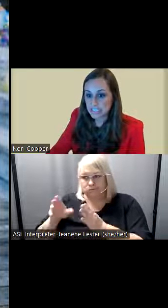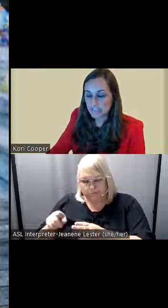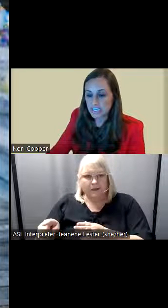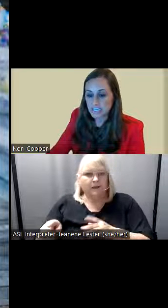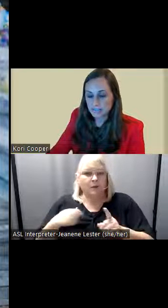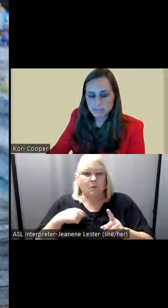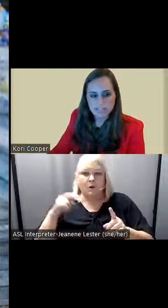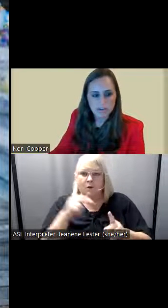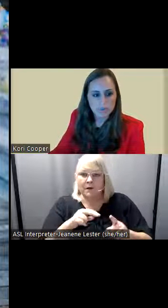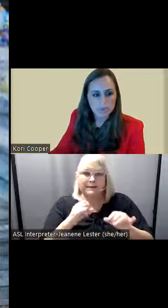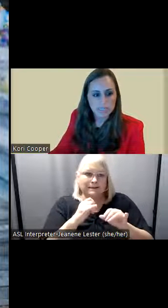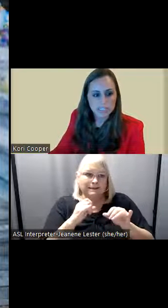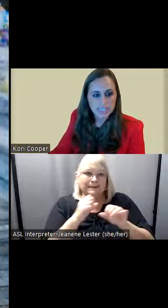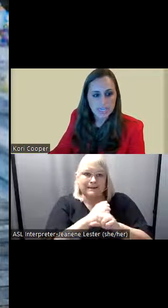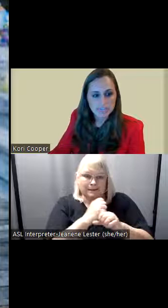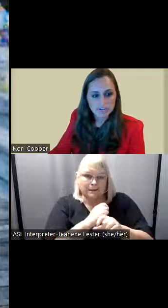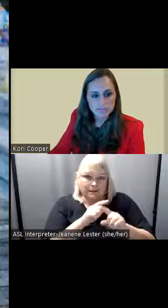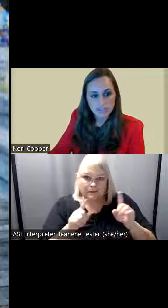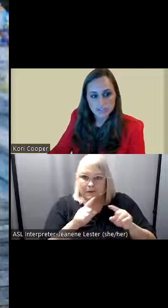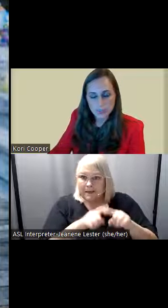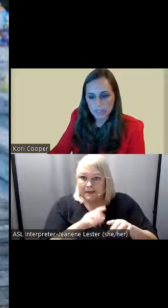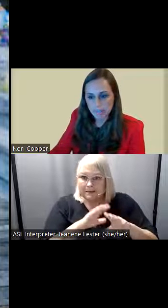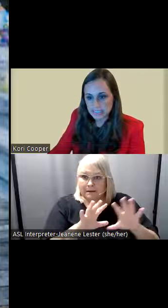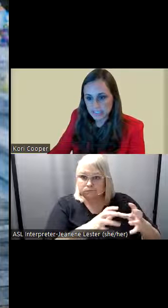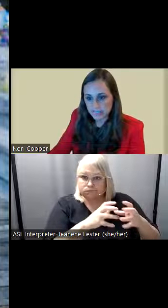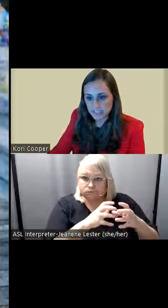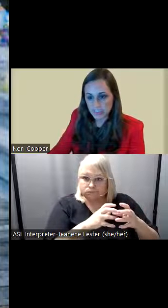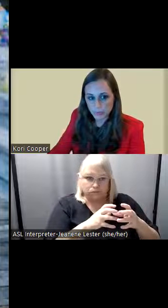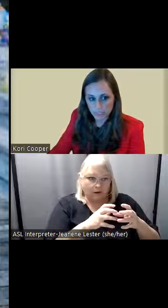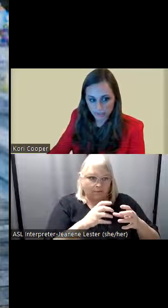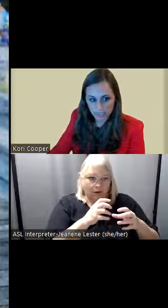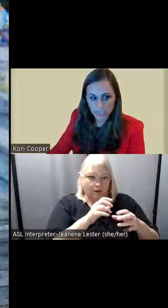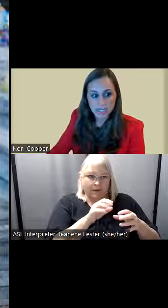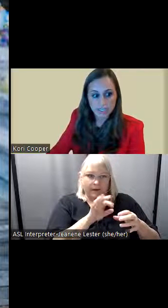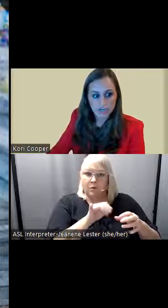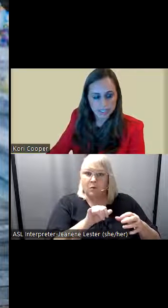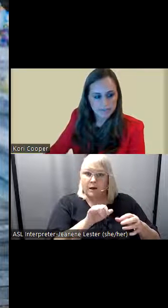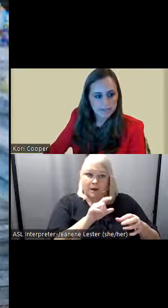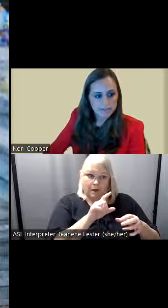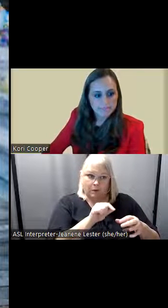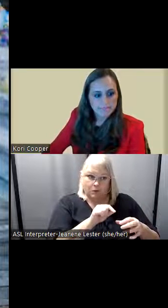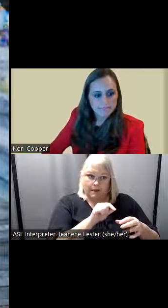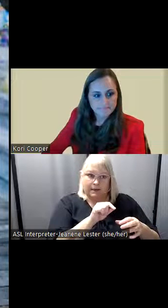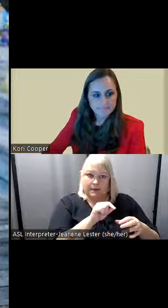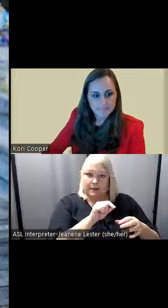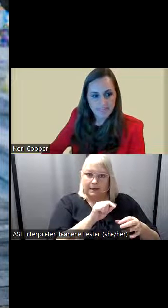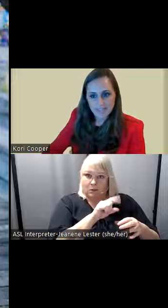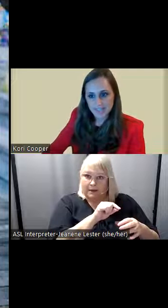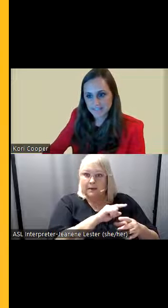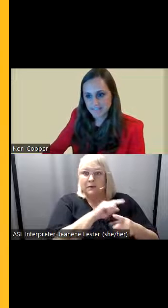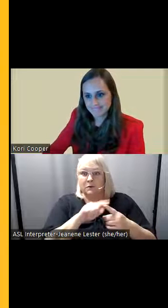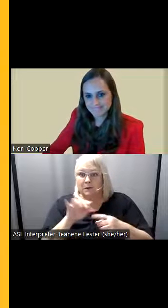statistical significant difference based on our population size from fiscal year 20 baseline to fiscal year 23 target.